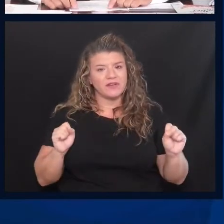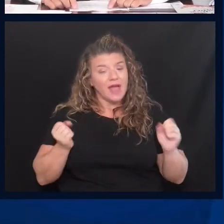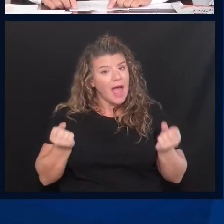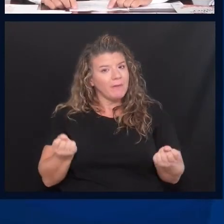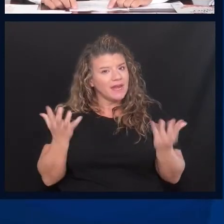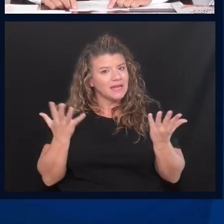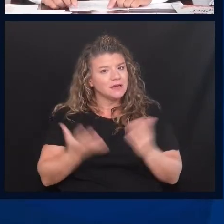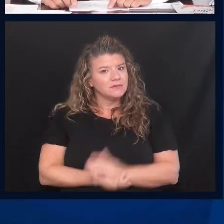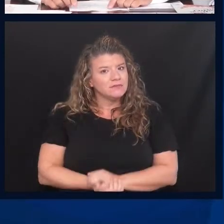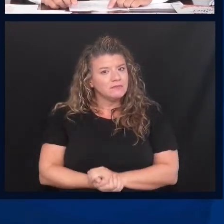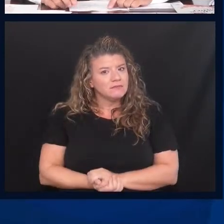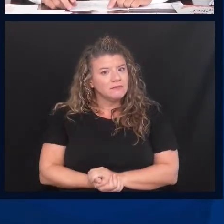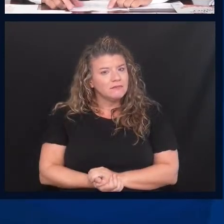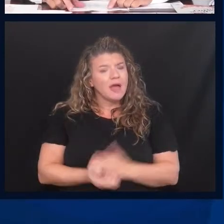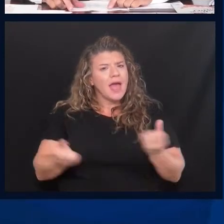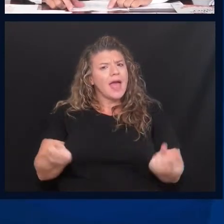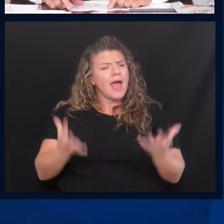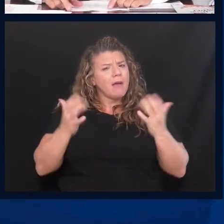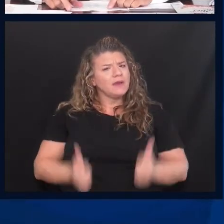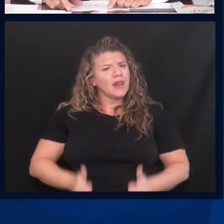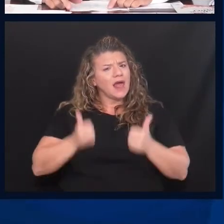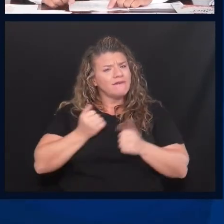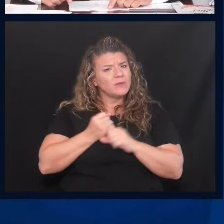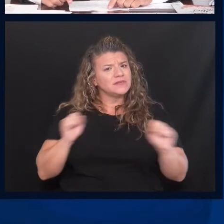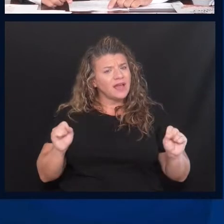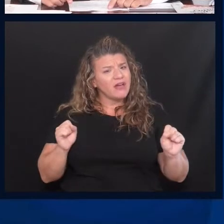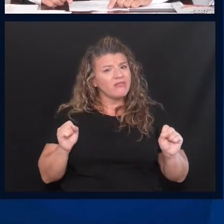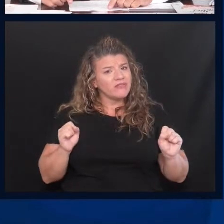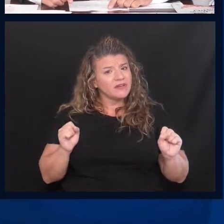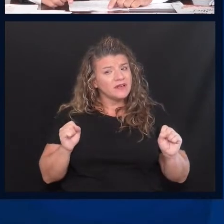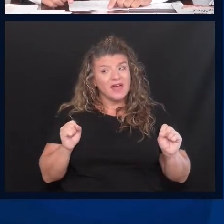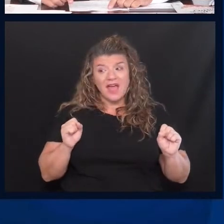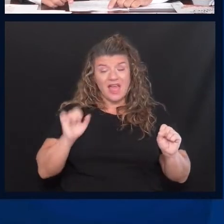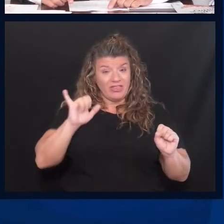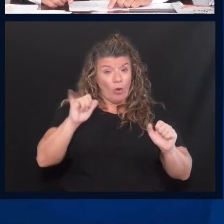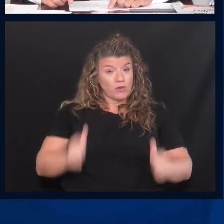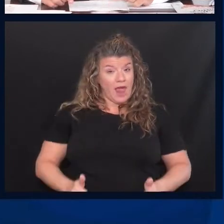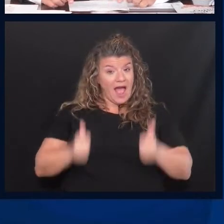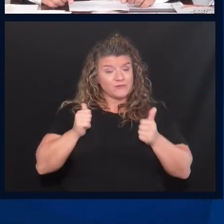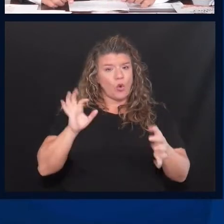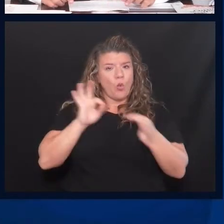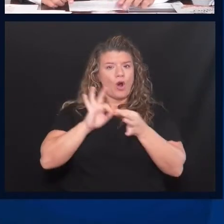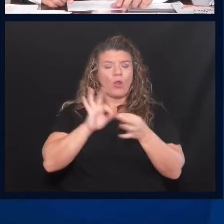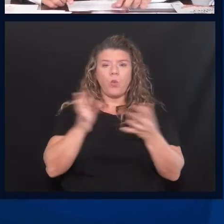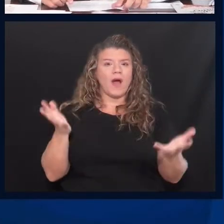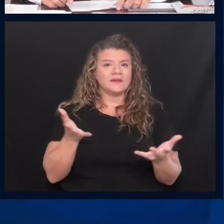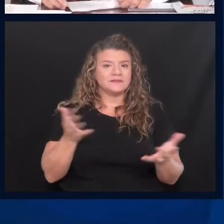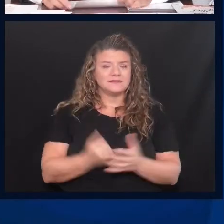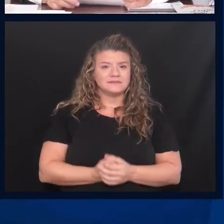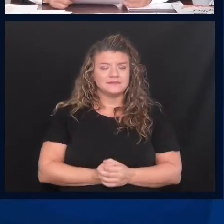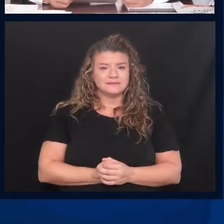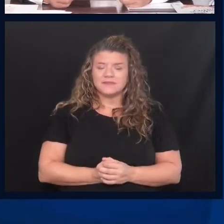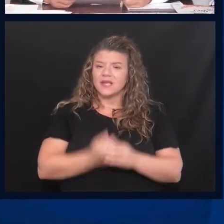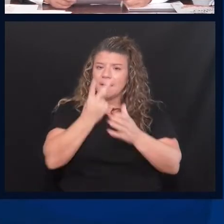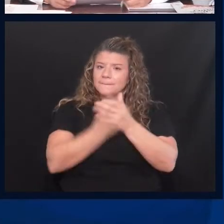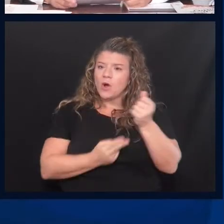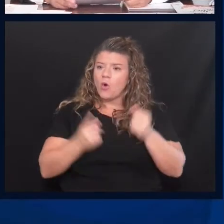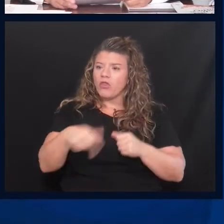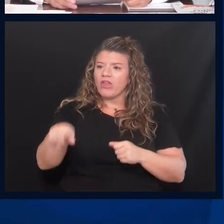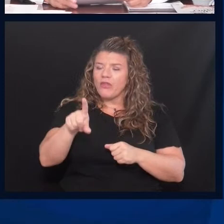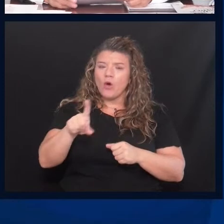many? How many have we saved? And what are they worth? You know, both those are really hard